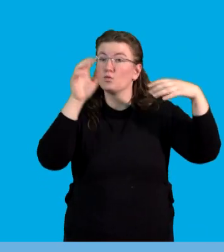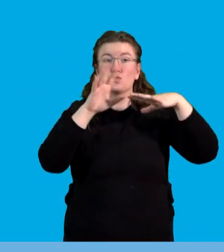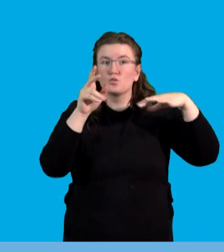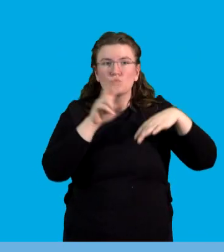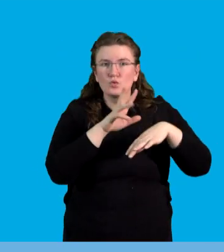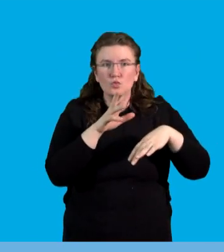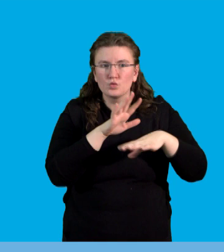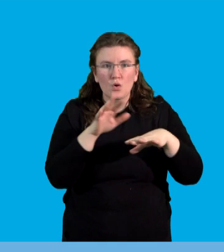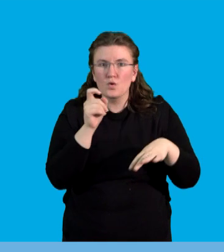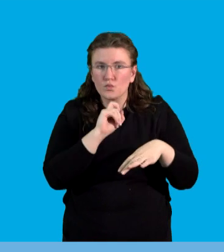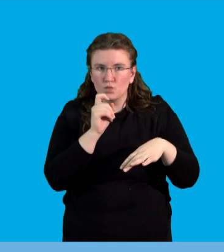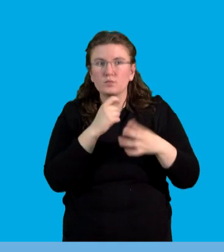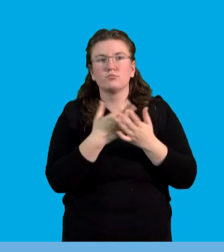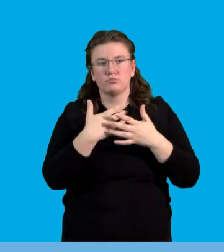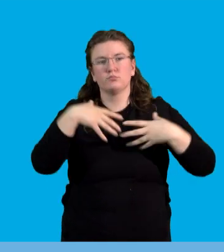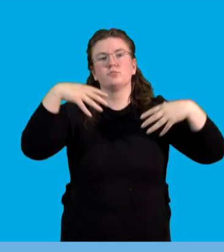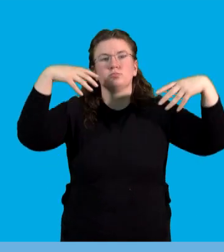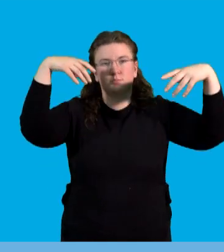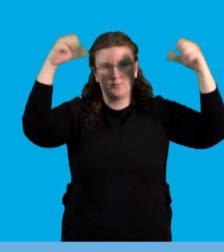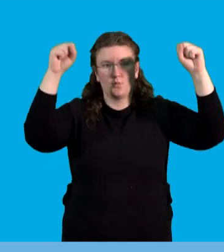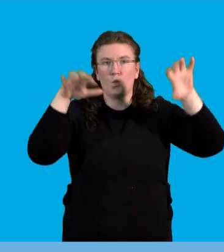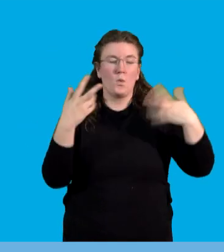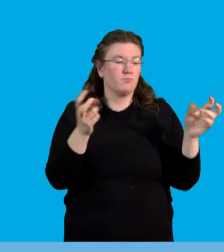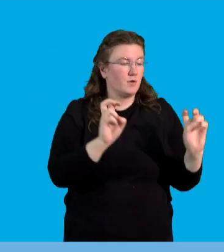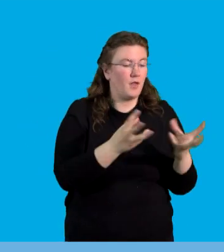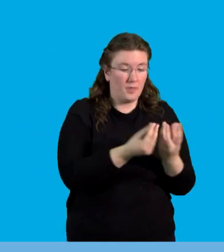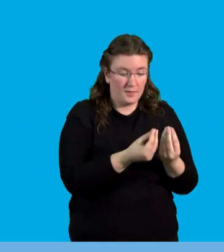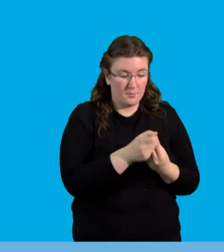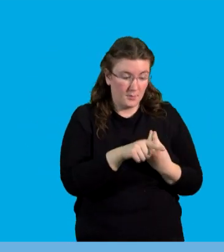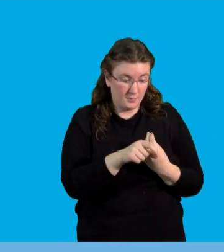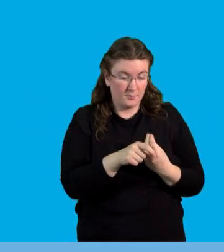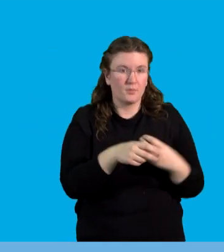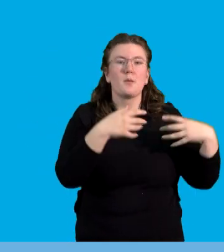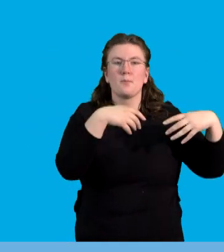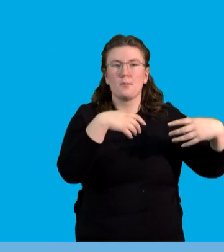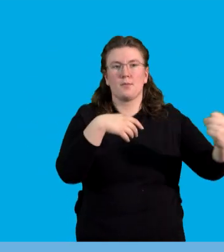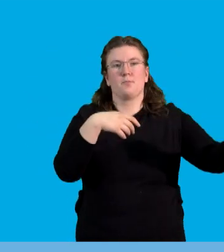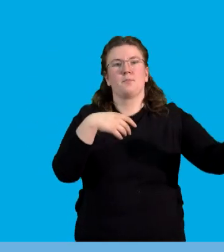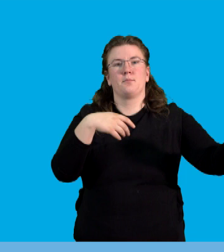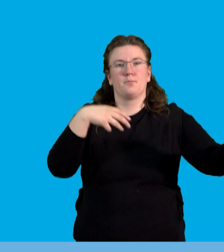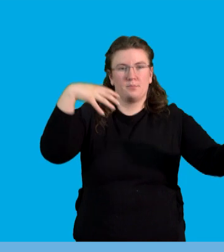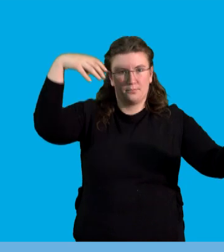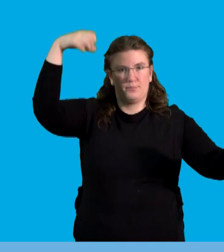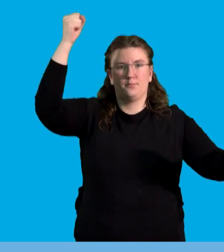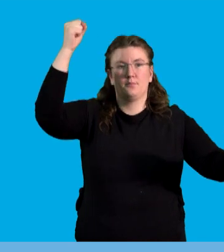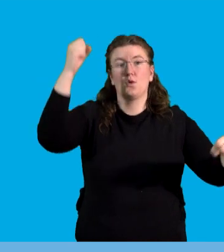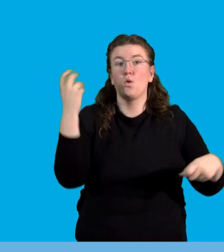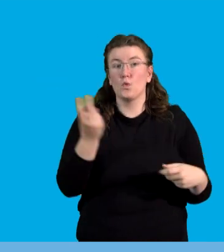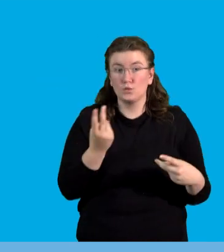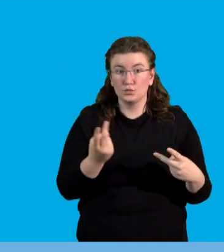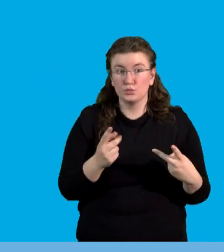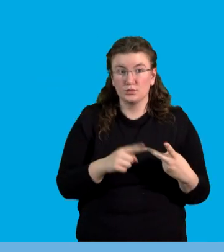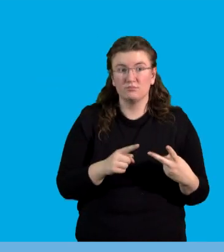appliances when they are not in use. So when you are not using any certain appliance, switch it off, and